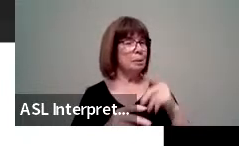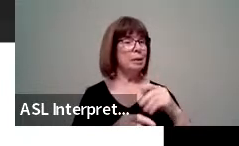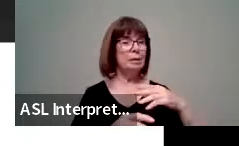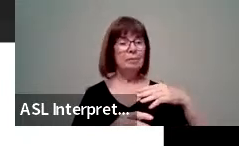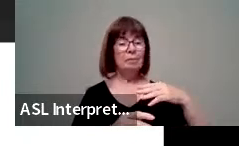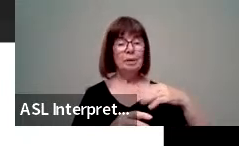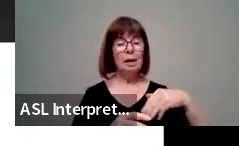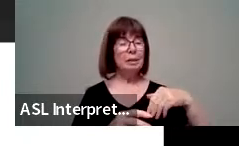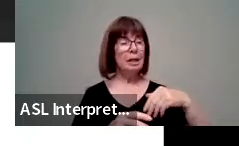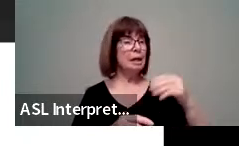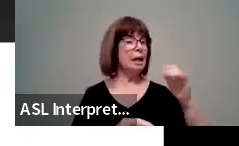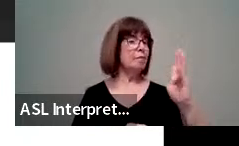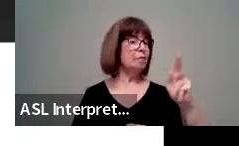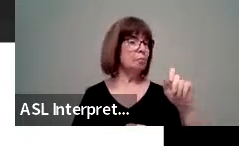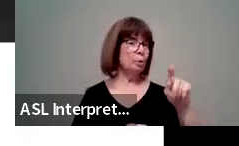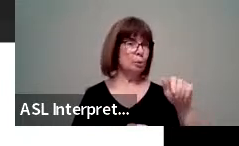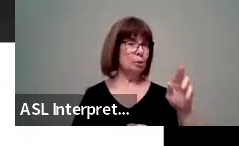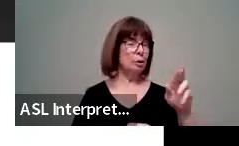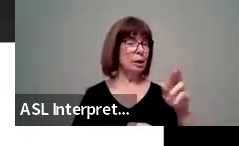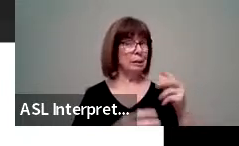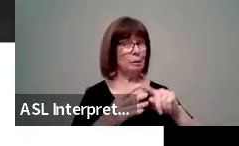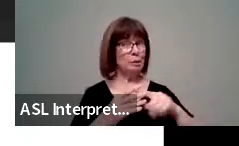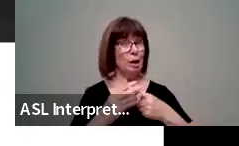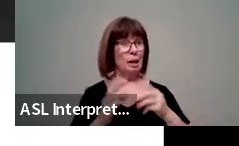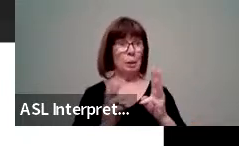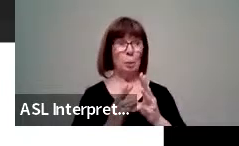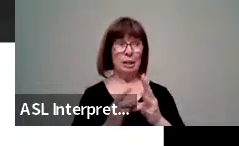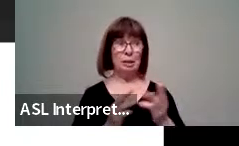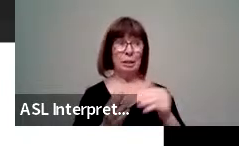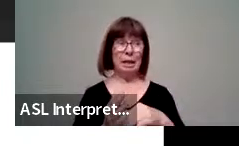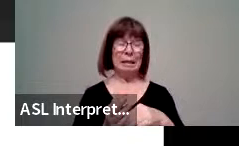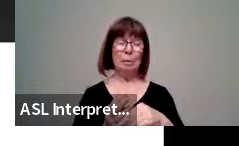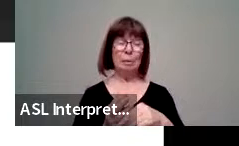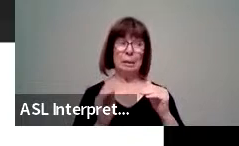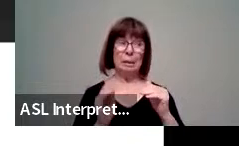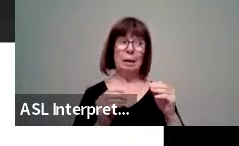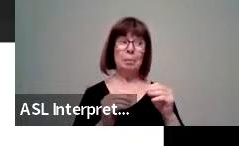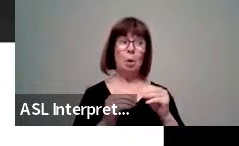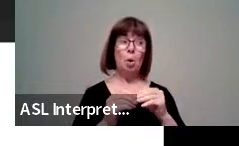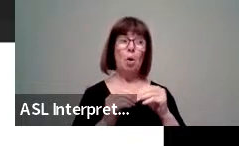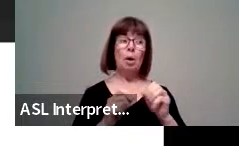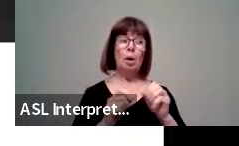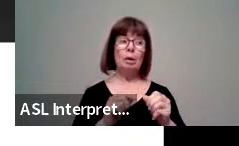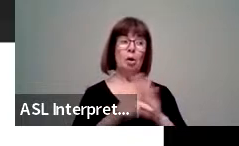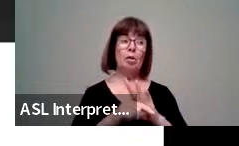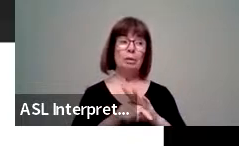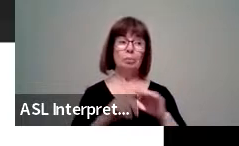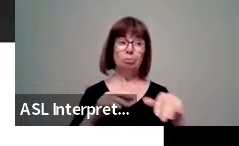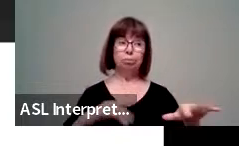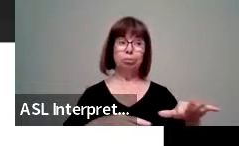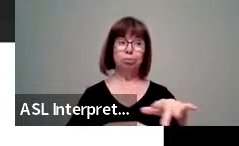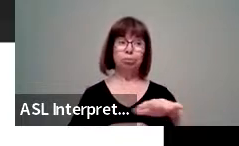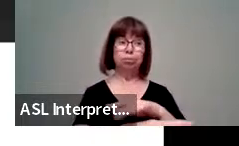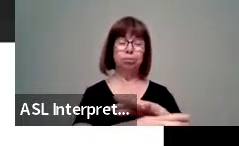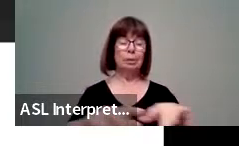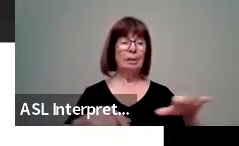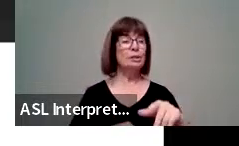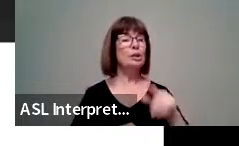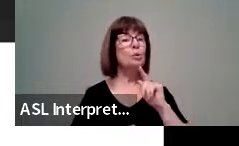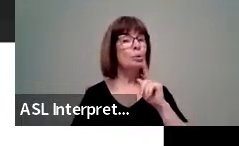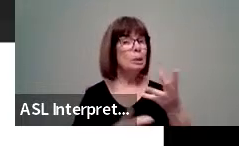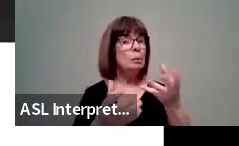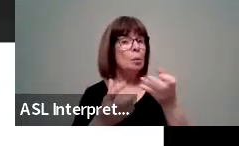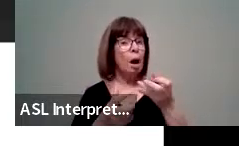another winter, and we are expecting more COVID around. So really, we want to get people boosted.